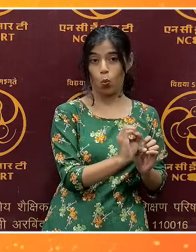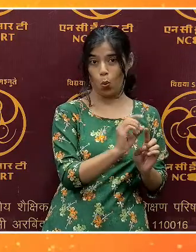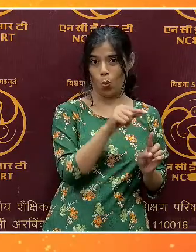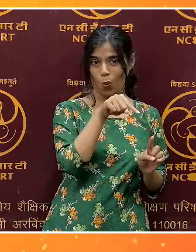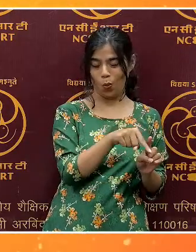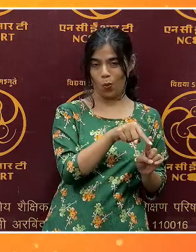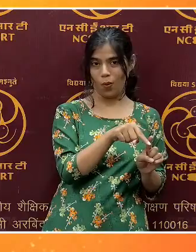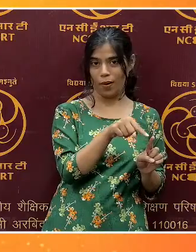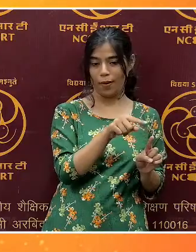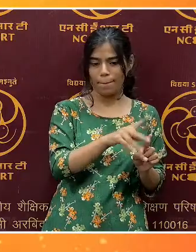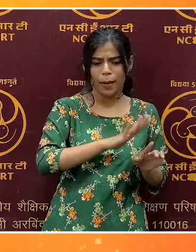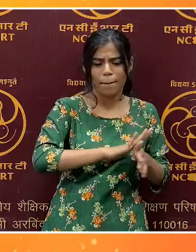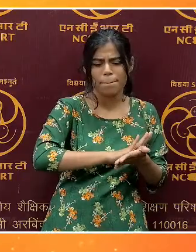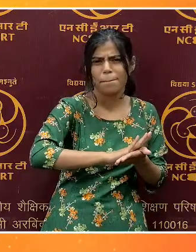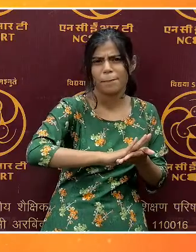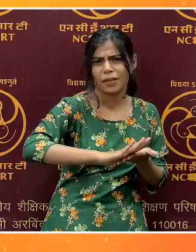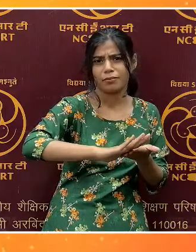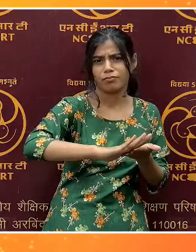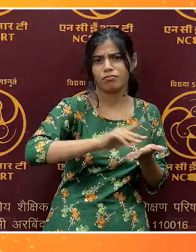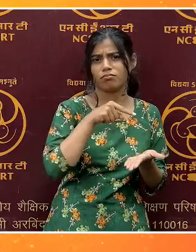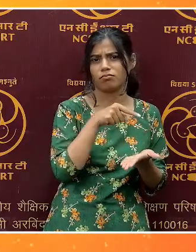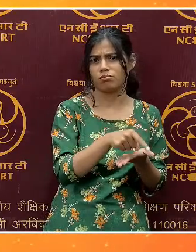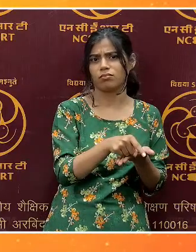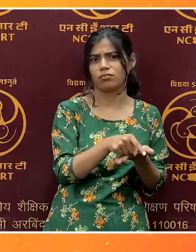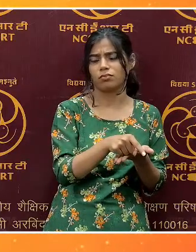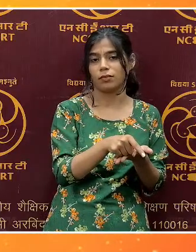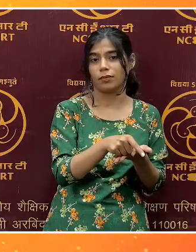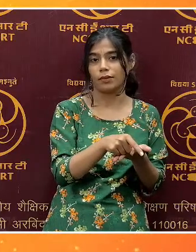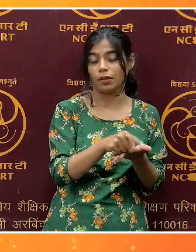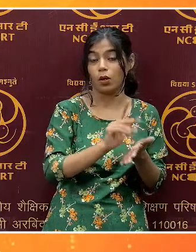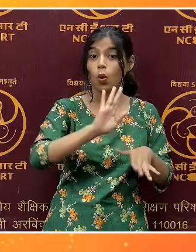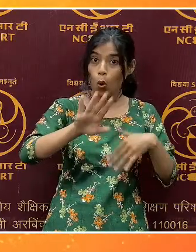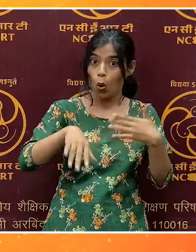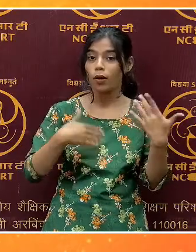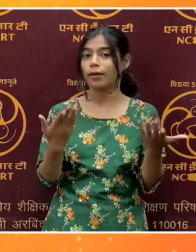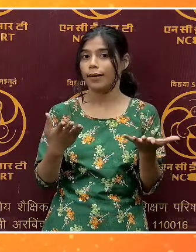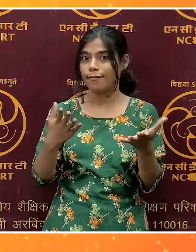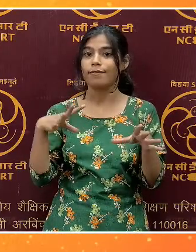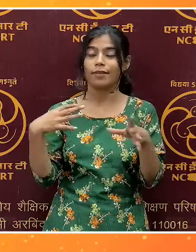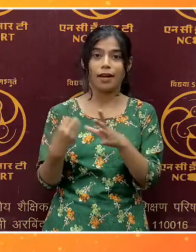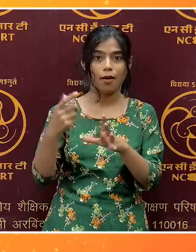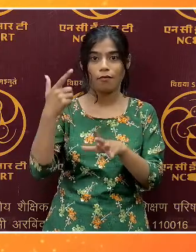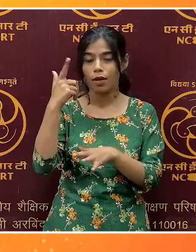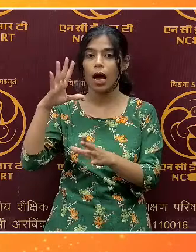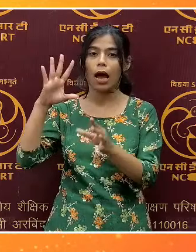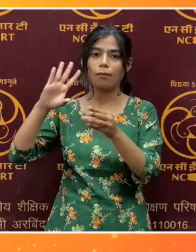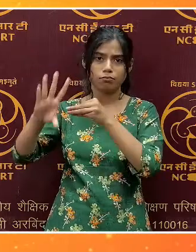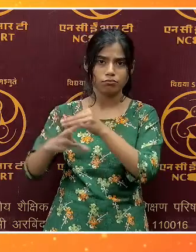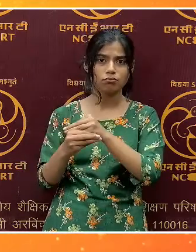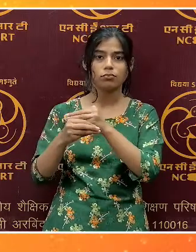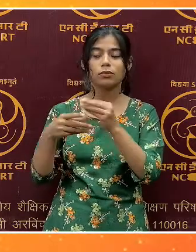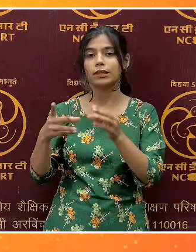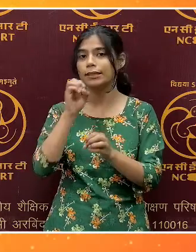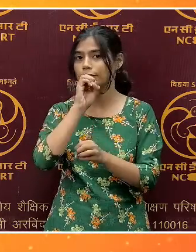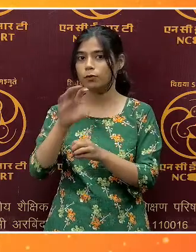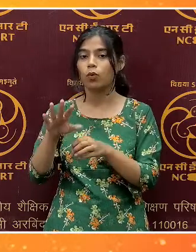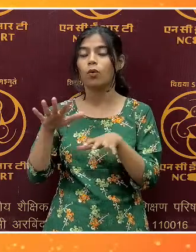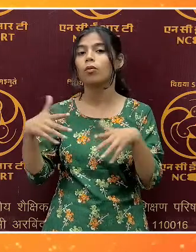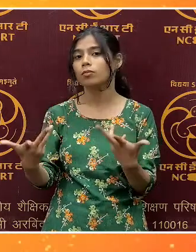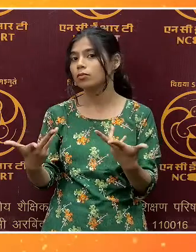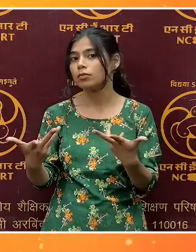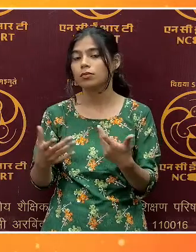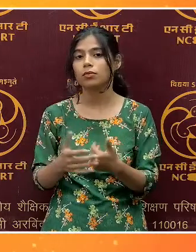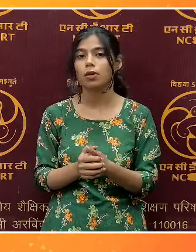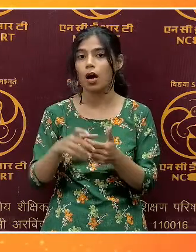is moving in a plane. And we have an additional information that from O the particle is now at a